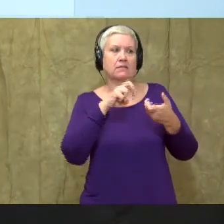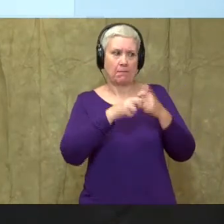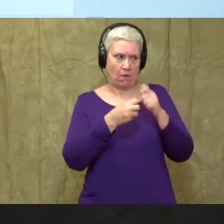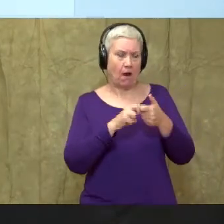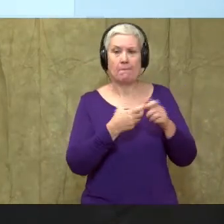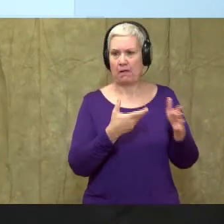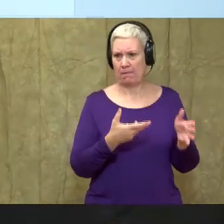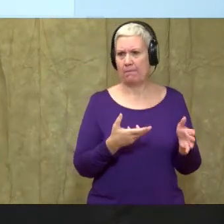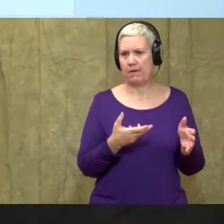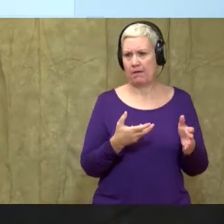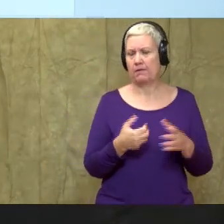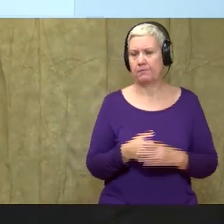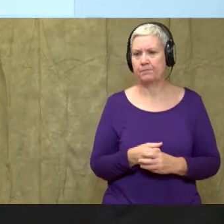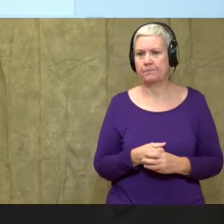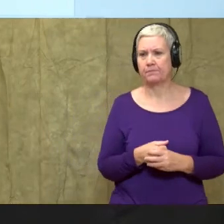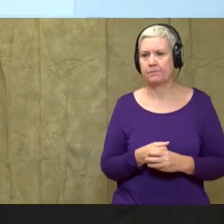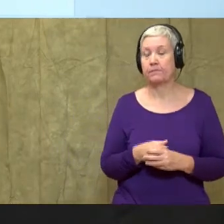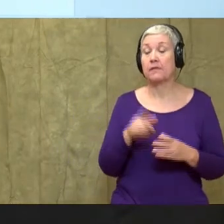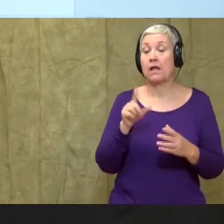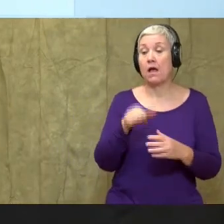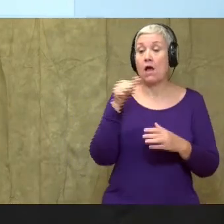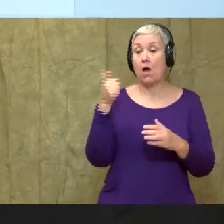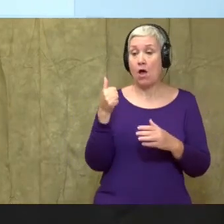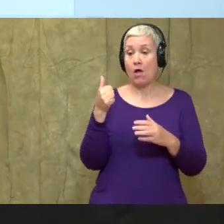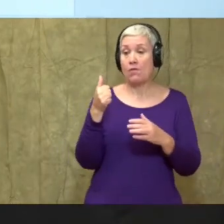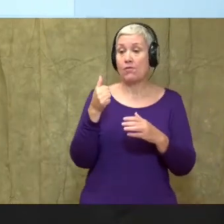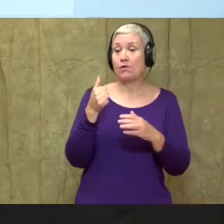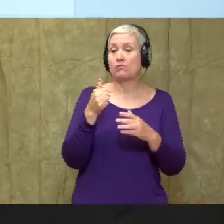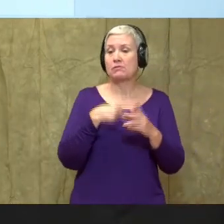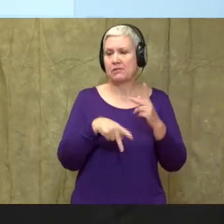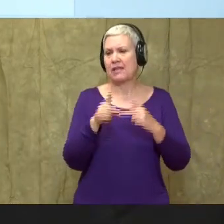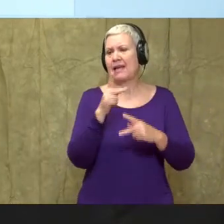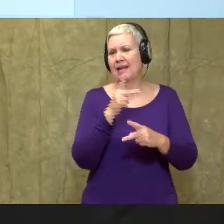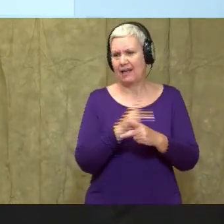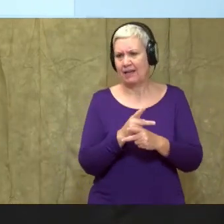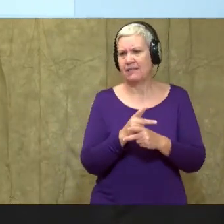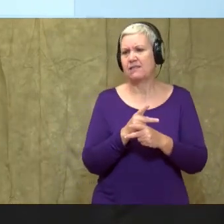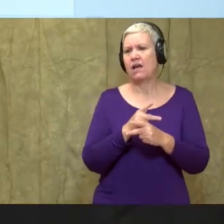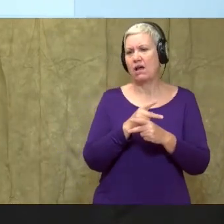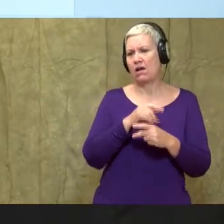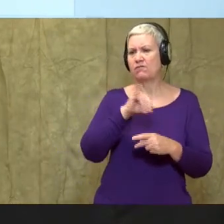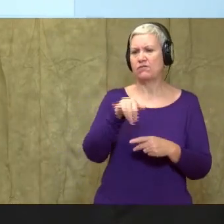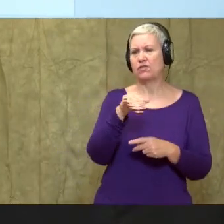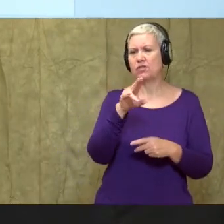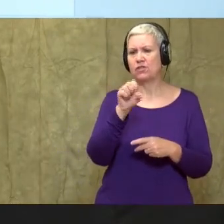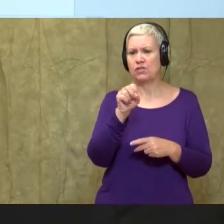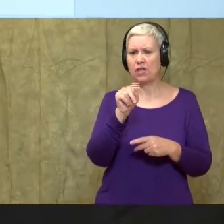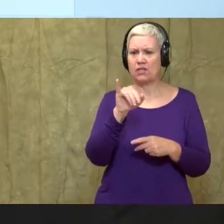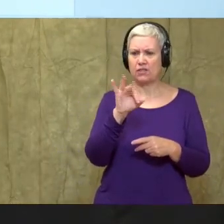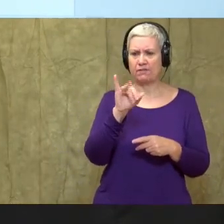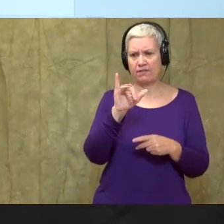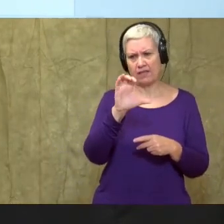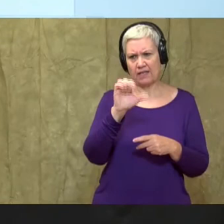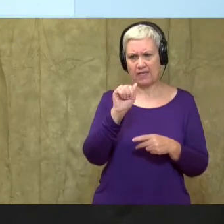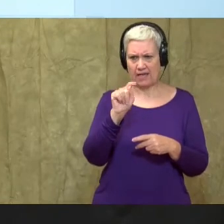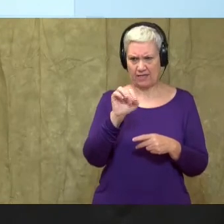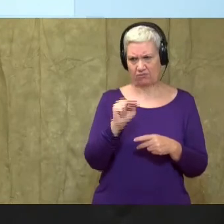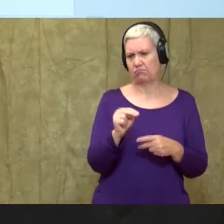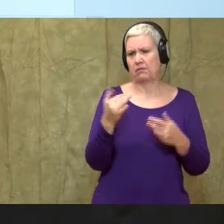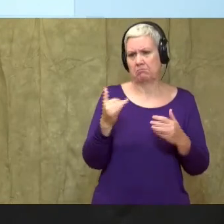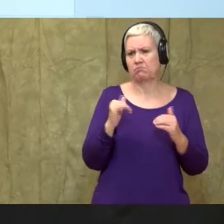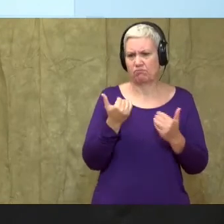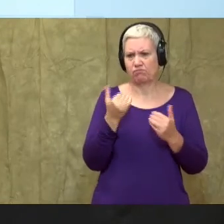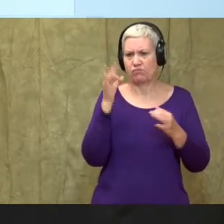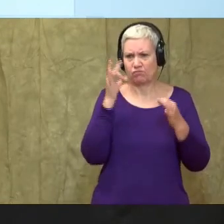problem. Okay? And then other forms of justification. So, and then we're going to look at how does